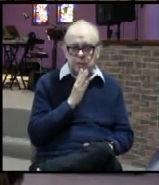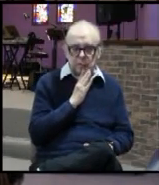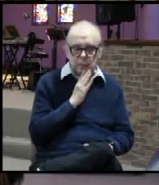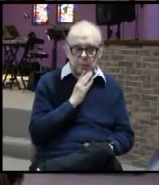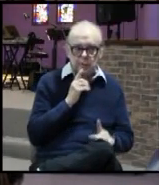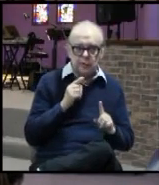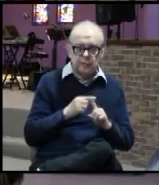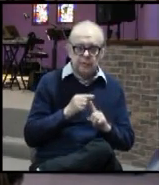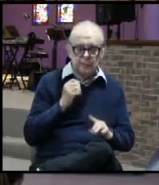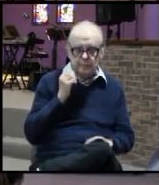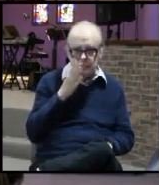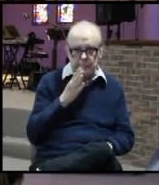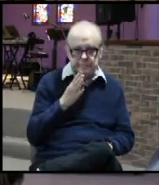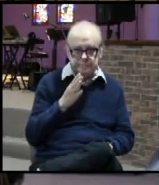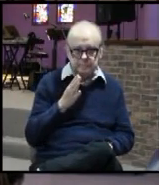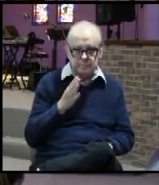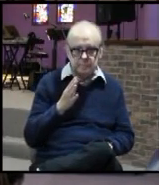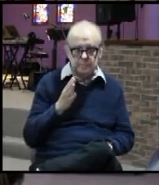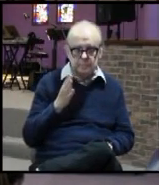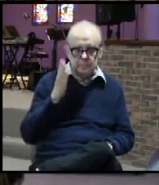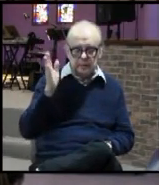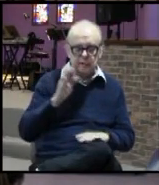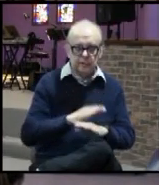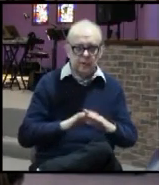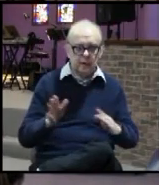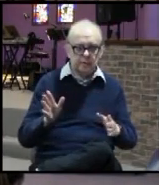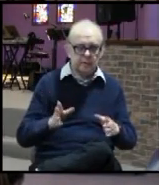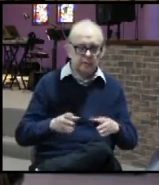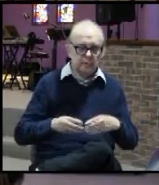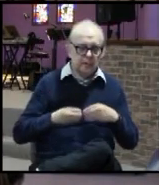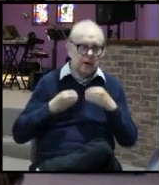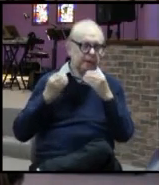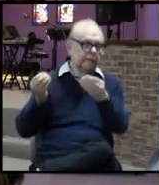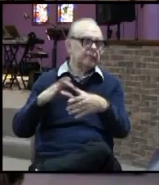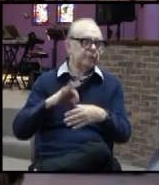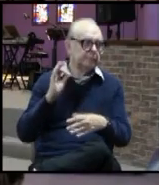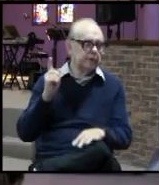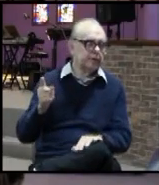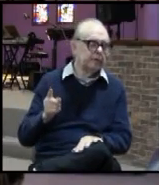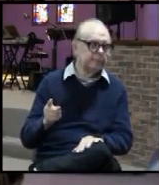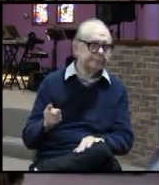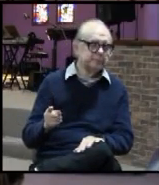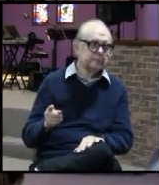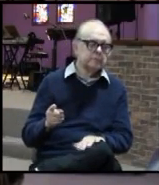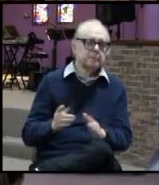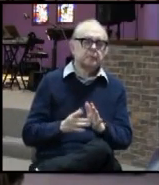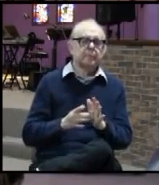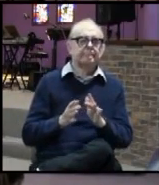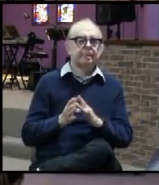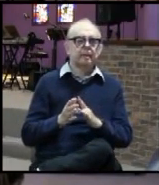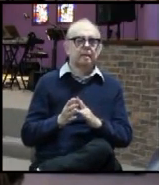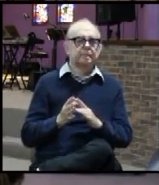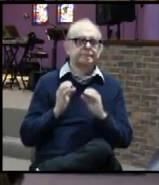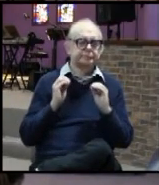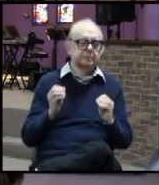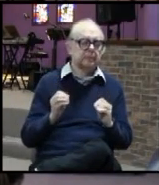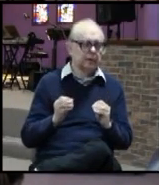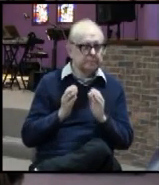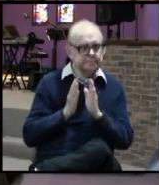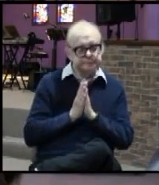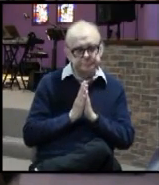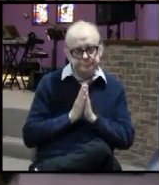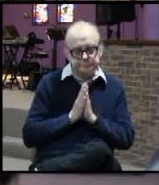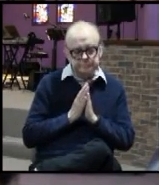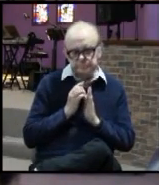the Father. He says, Father, into thy hands I commend my spirits. Jesus, when he taught us to pray, how did he